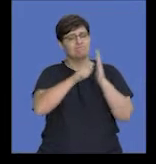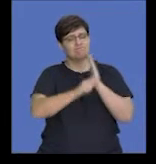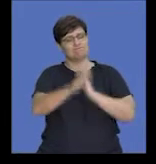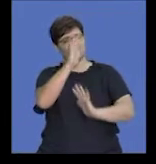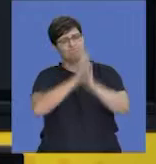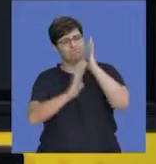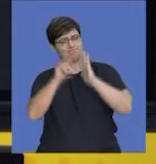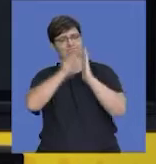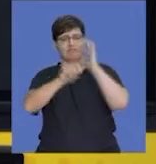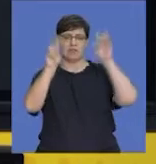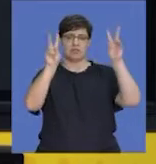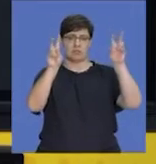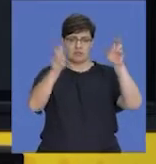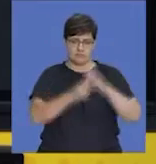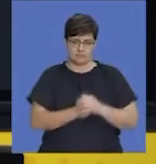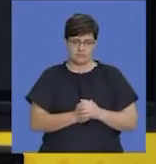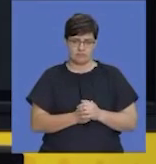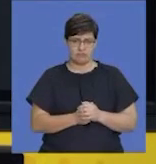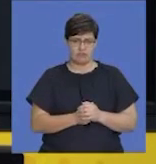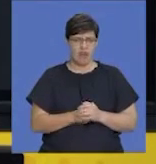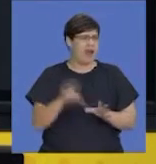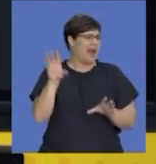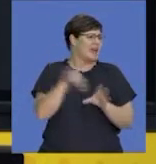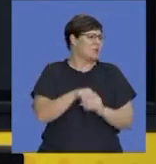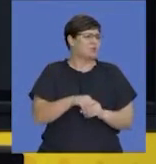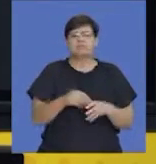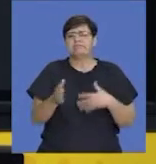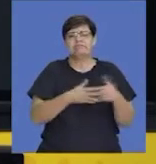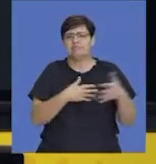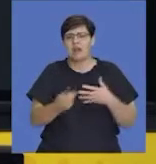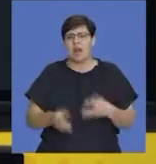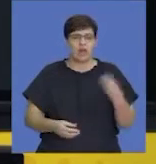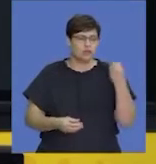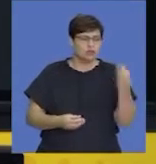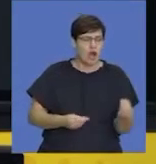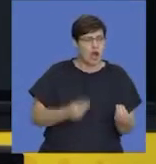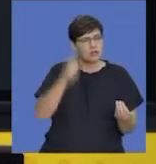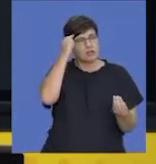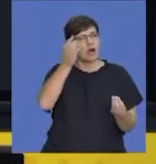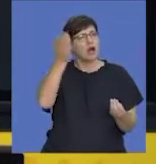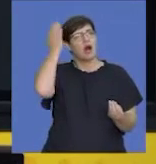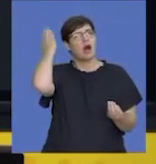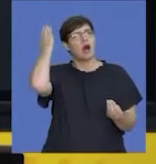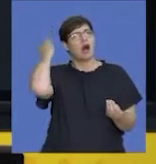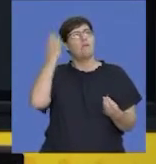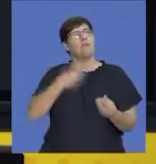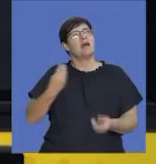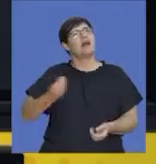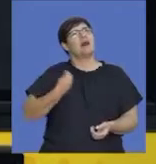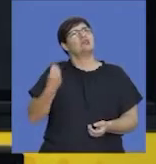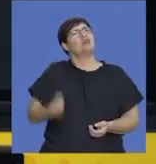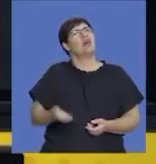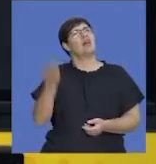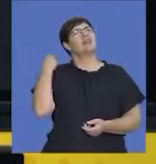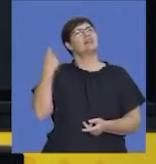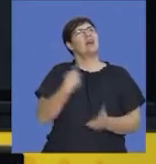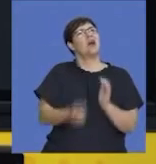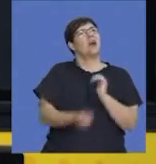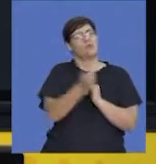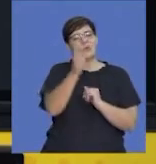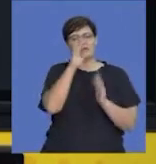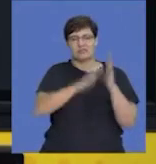essay topic. So it can include anything from a childhood memory, or it could include an incident from